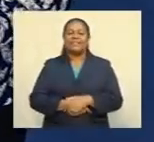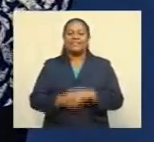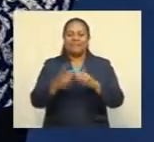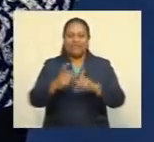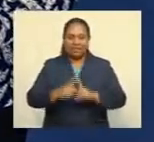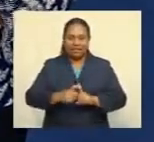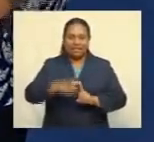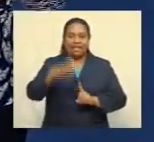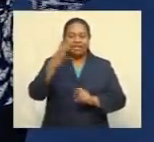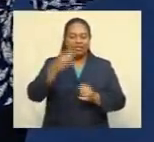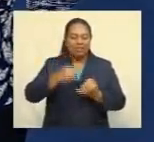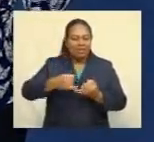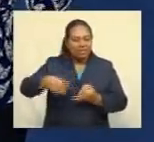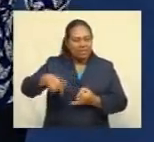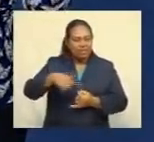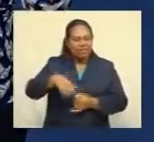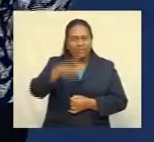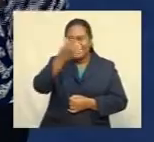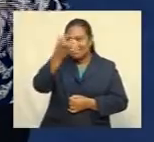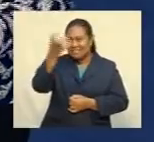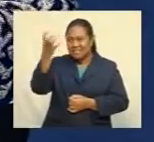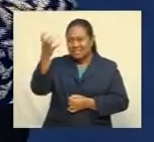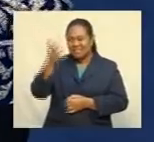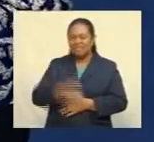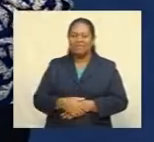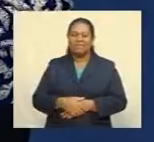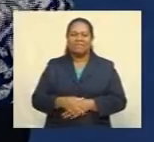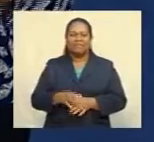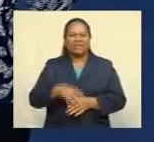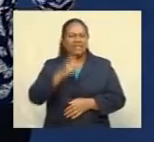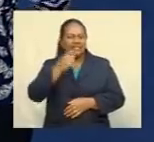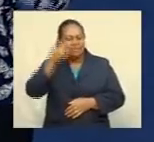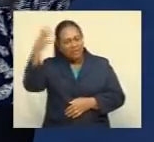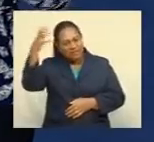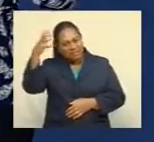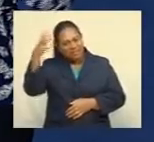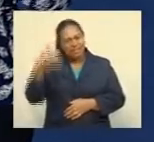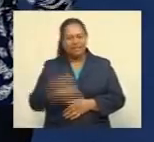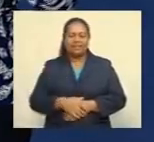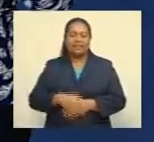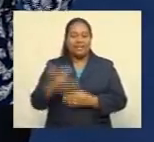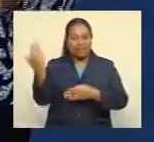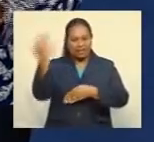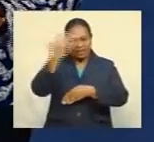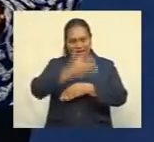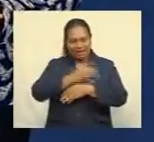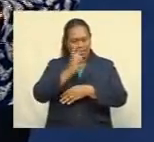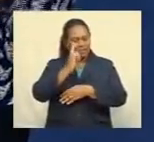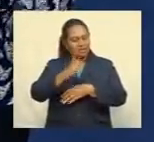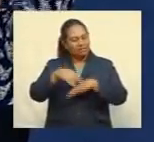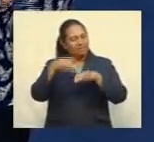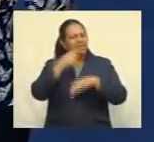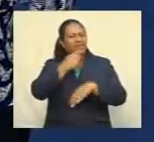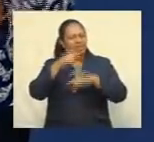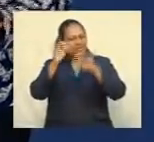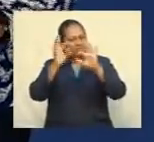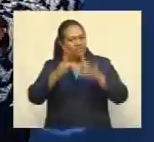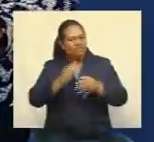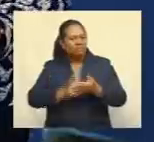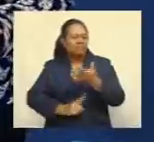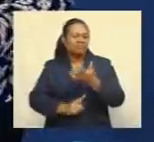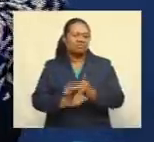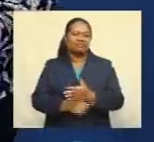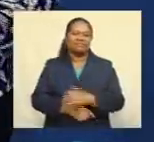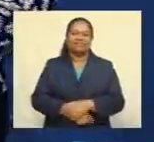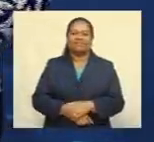Peck Harbour to Suva, a cloudy one which later cleared to sunny spells. The night will see a few odd showers but won't bother